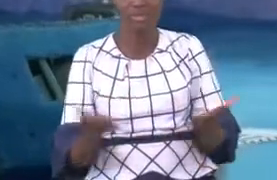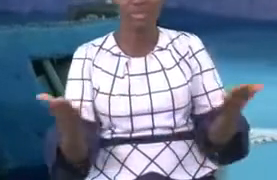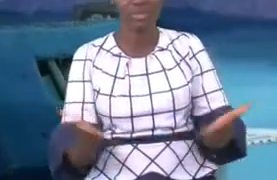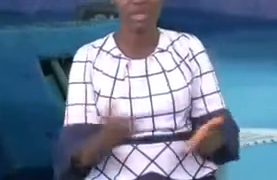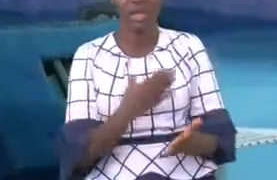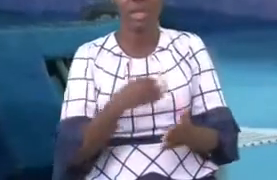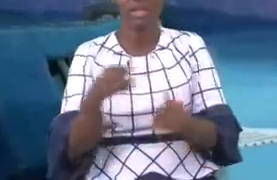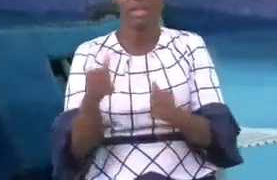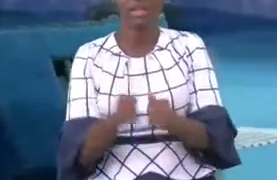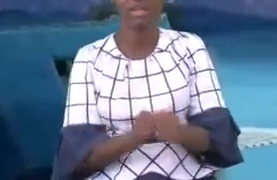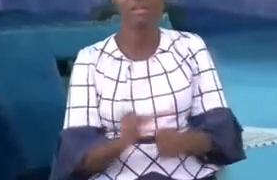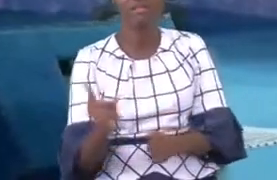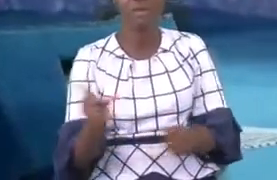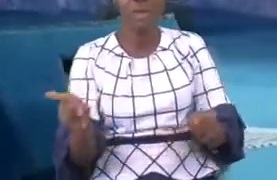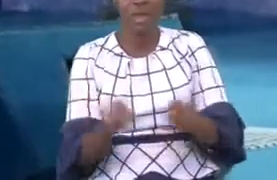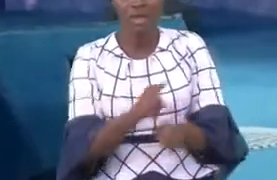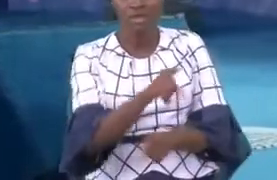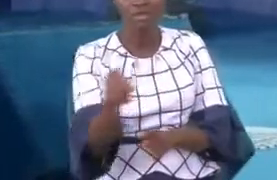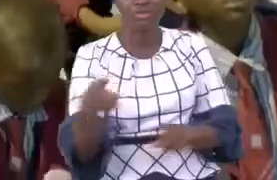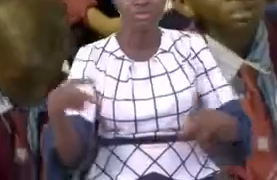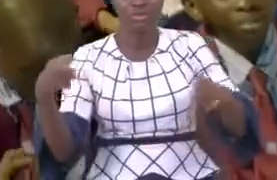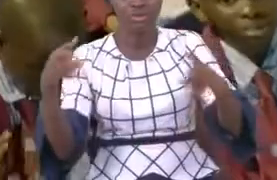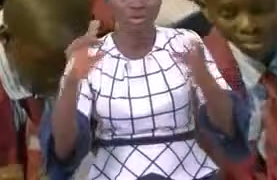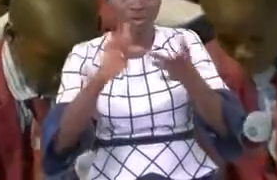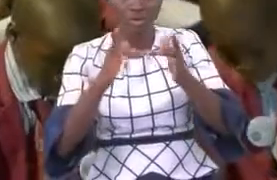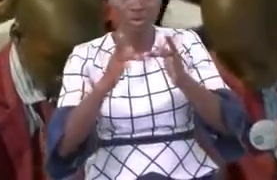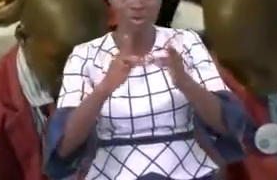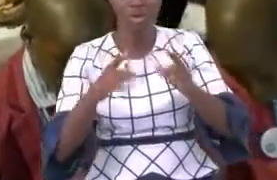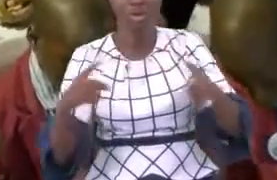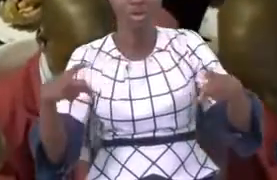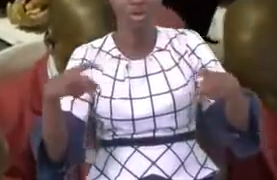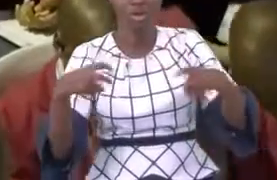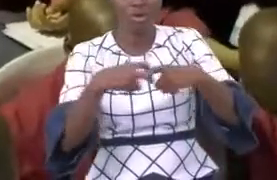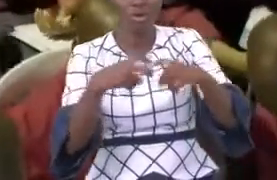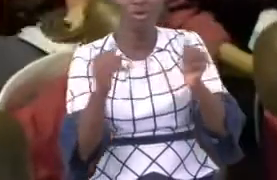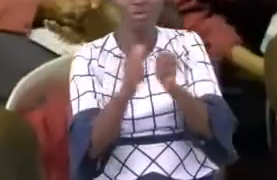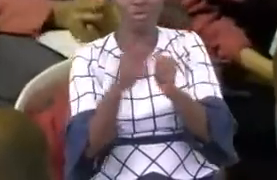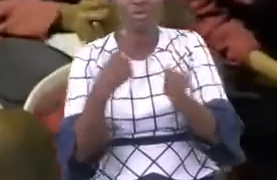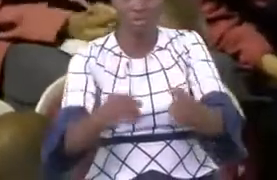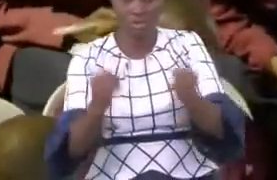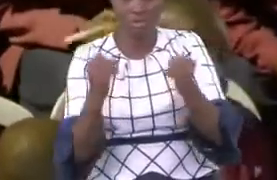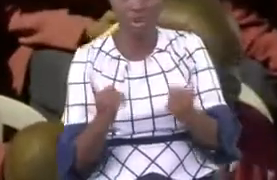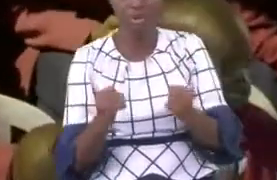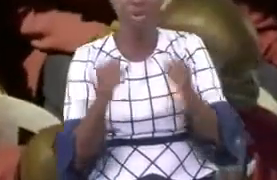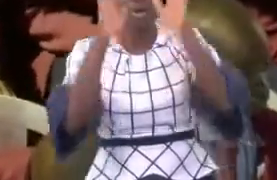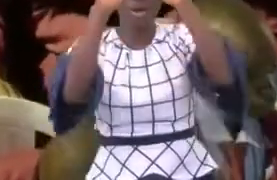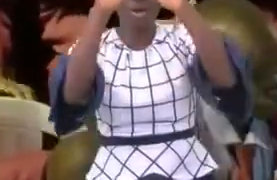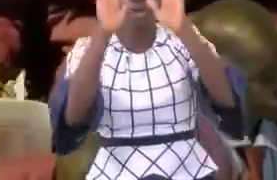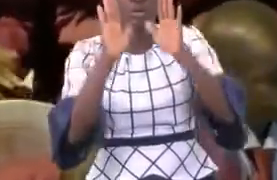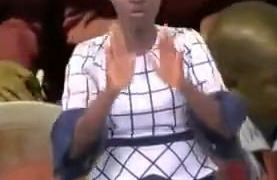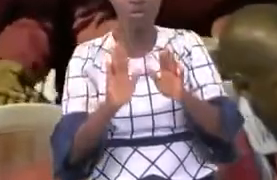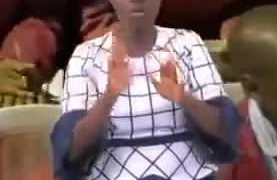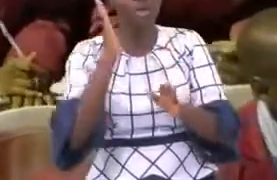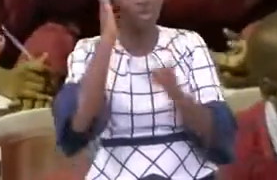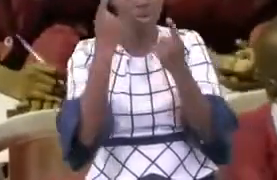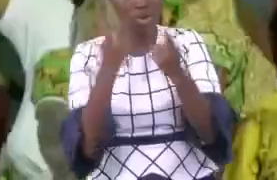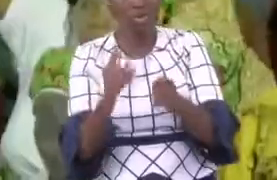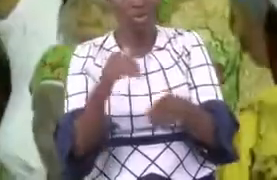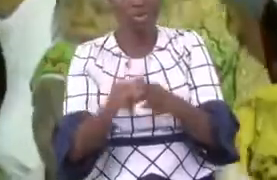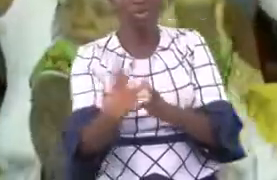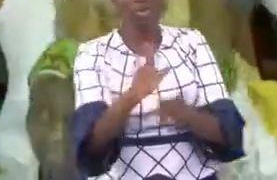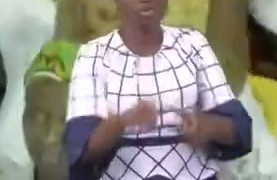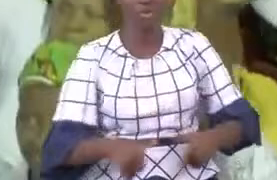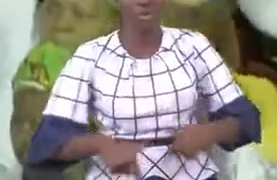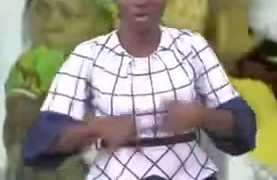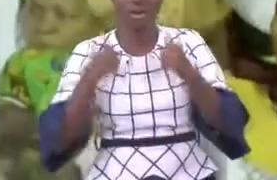will happen in your life. Okay, I said wonders will happen in your